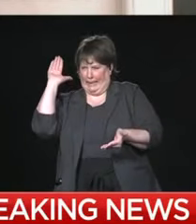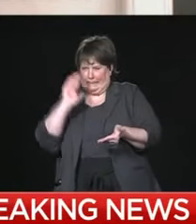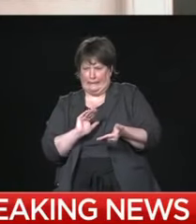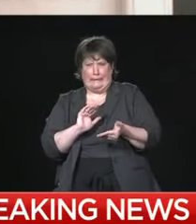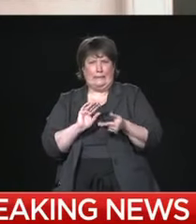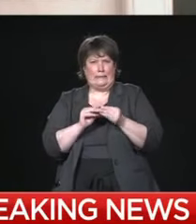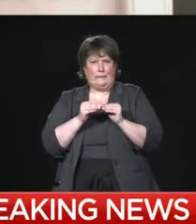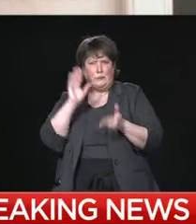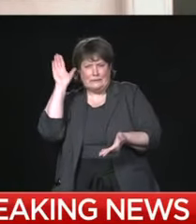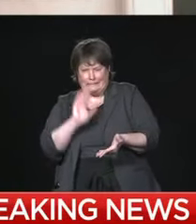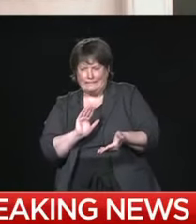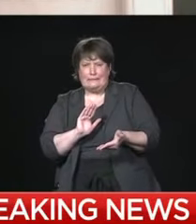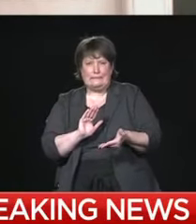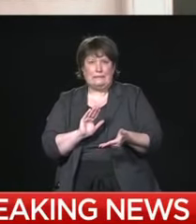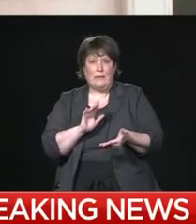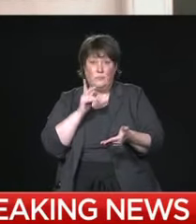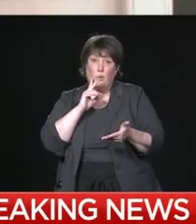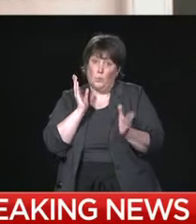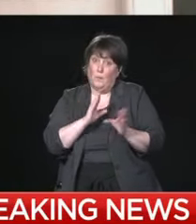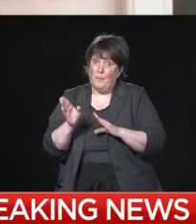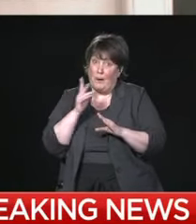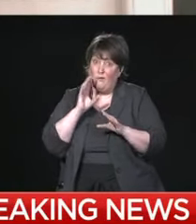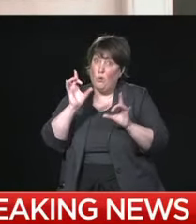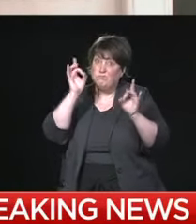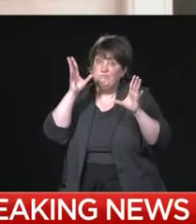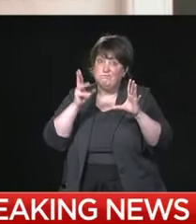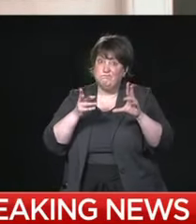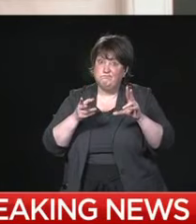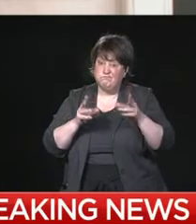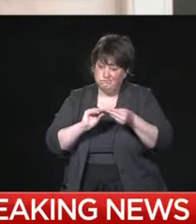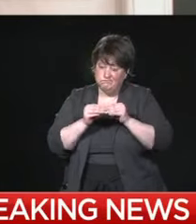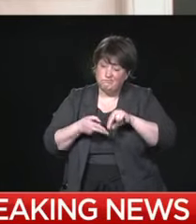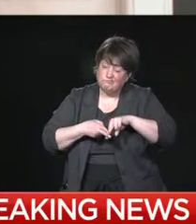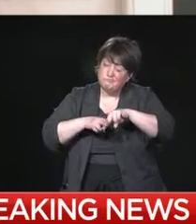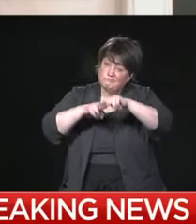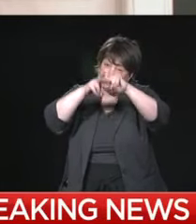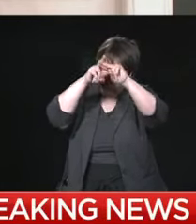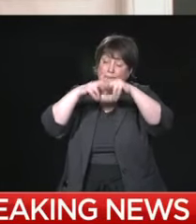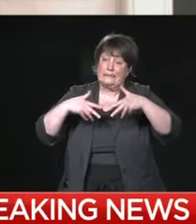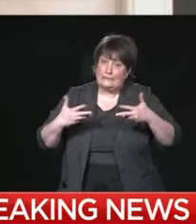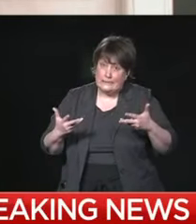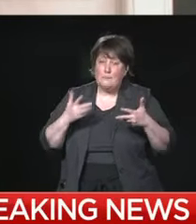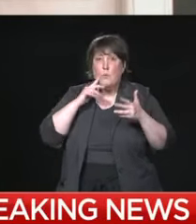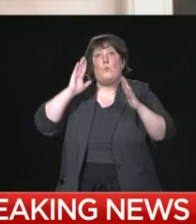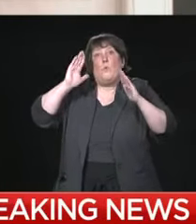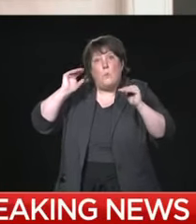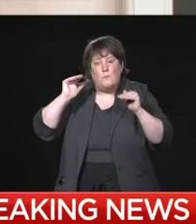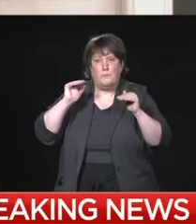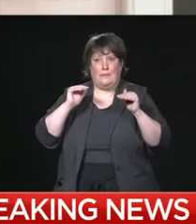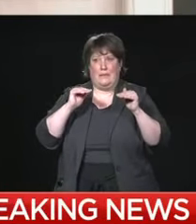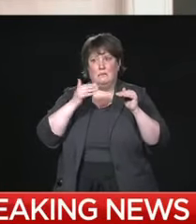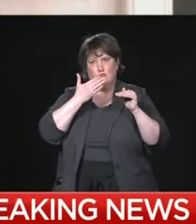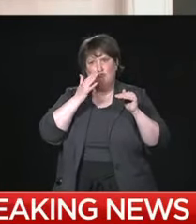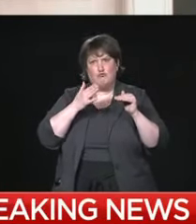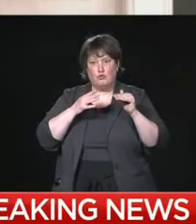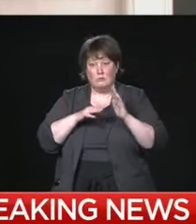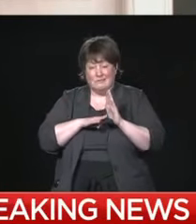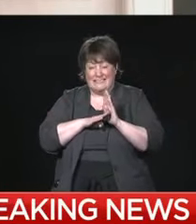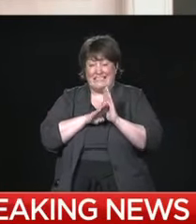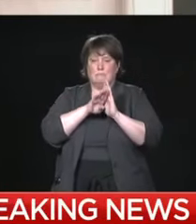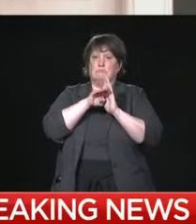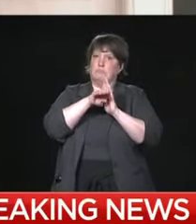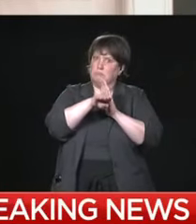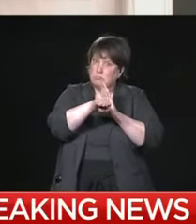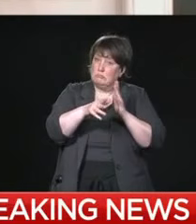preparing for the worst case scenarios, but working towards and certainly hoping for a best case scenario. But